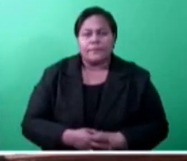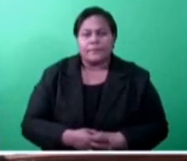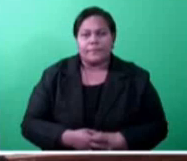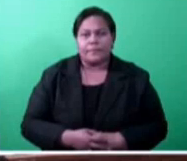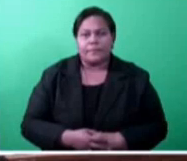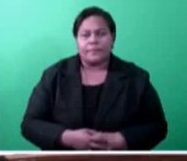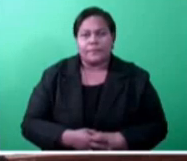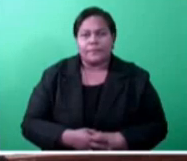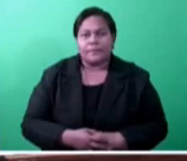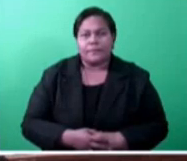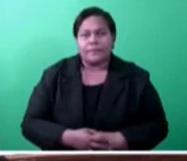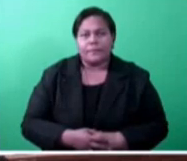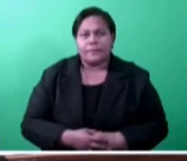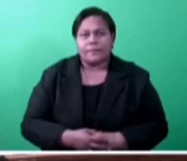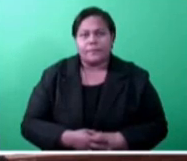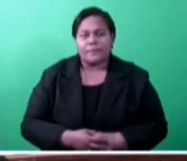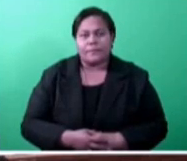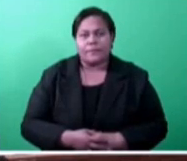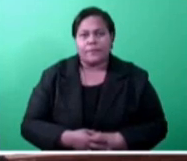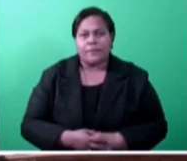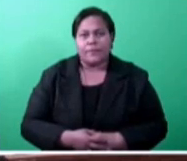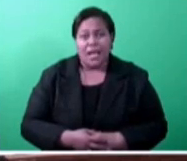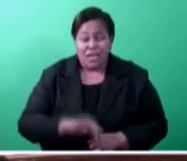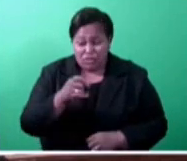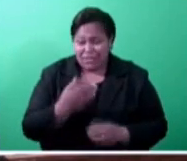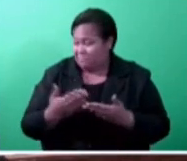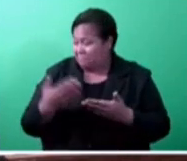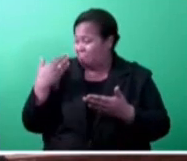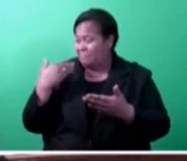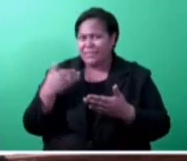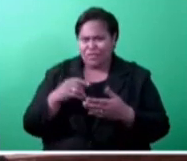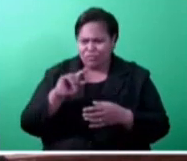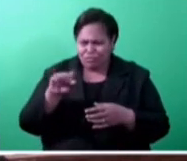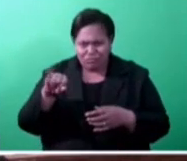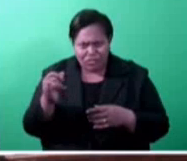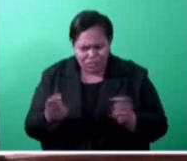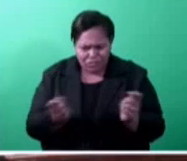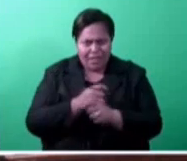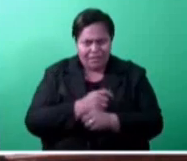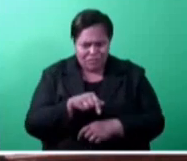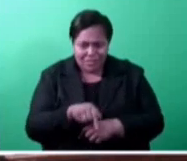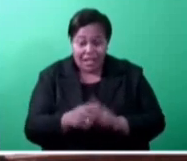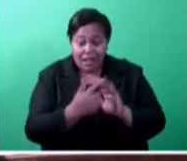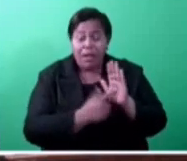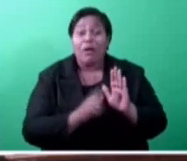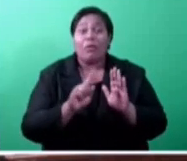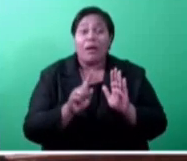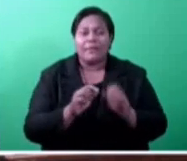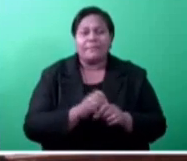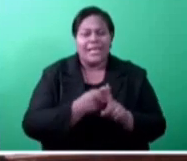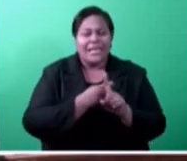Amendment 1999. The most recent amendment to the Montreal Protocol is the Kigali